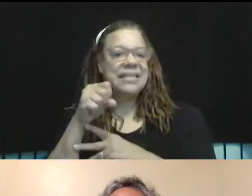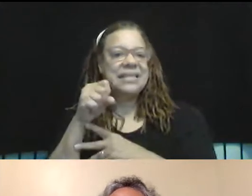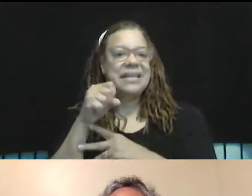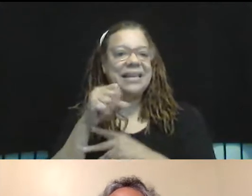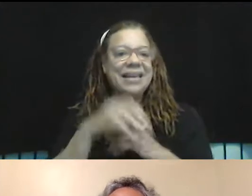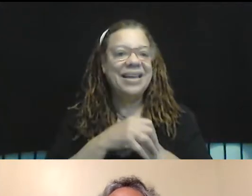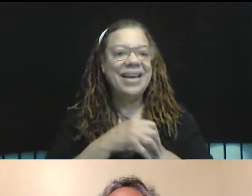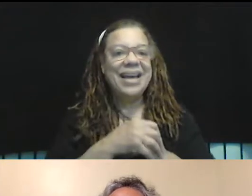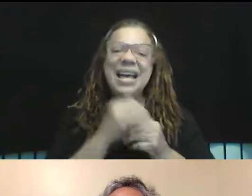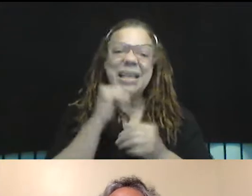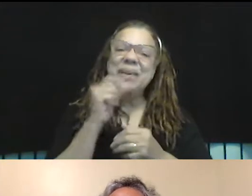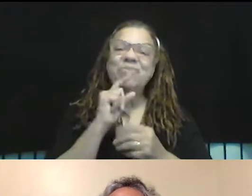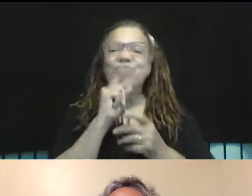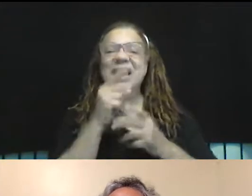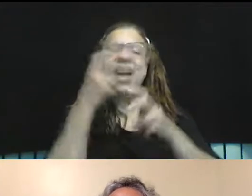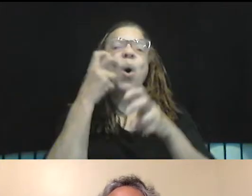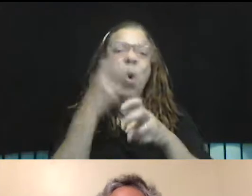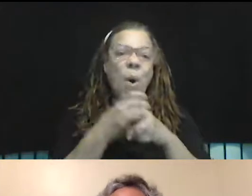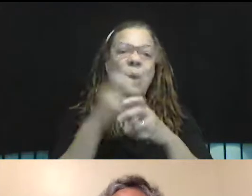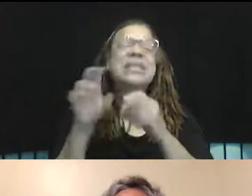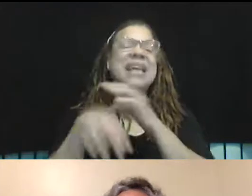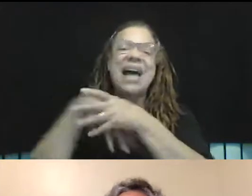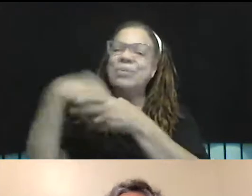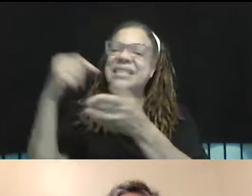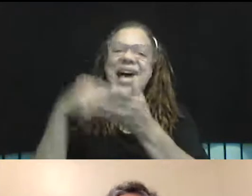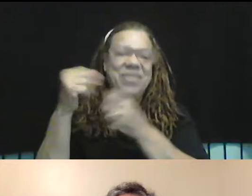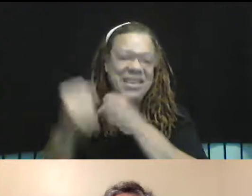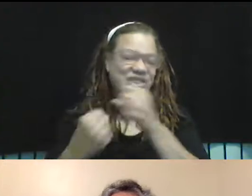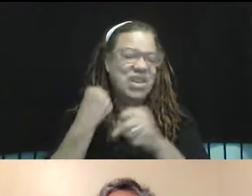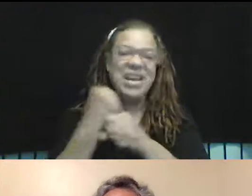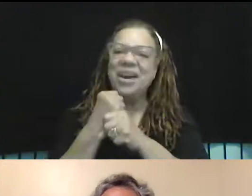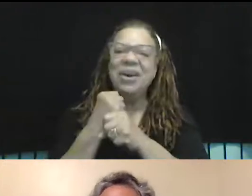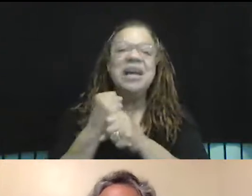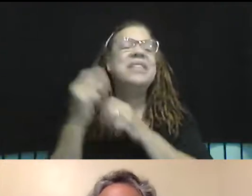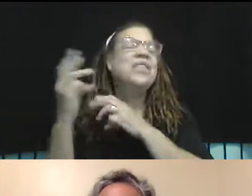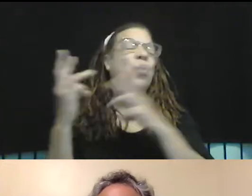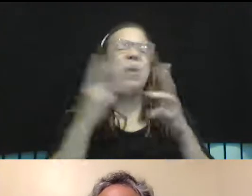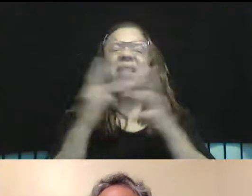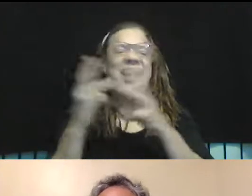It's been kind of hard to get outside this year, but the weather's been so shitty.